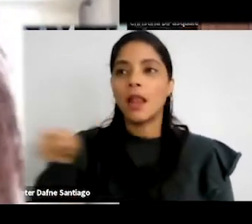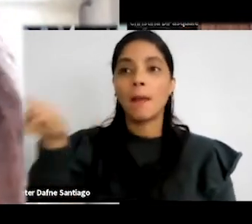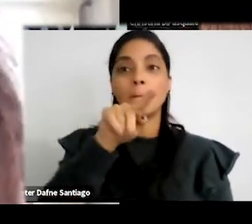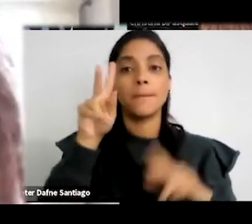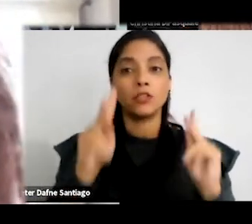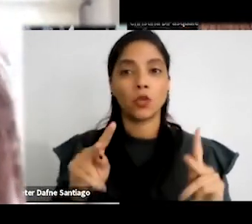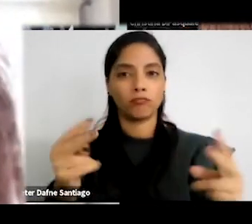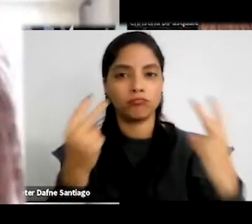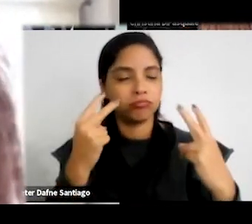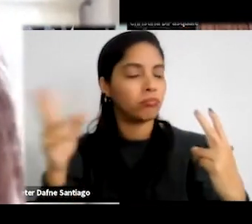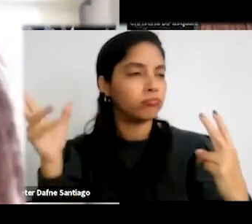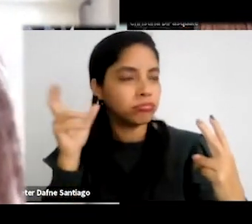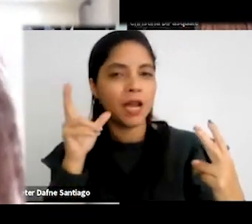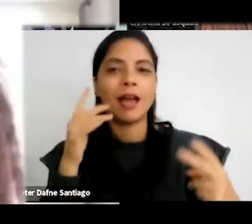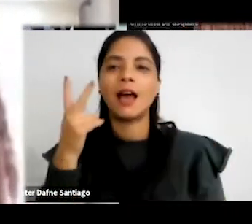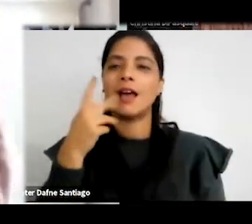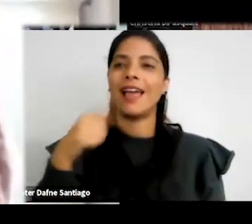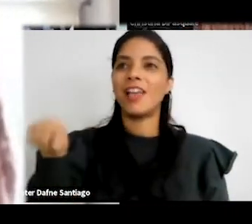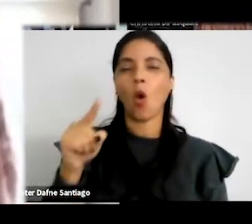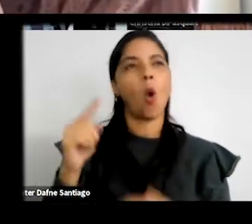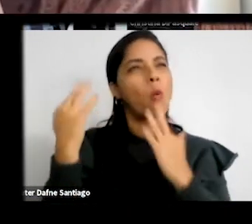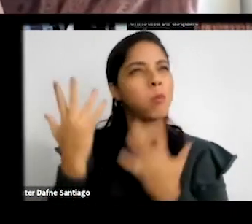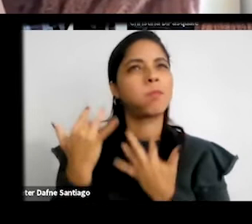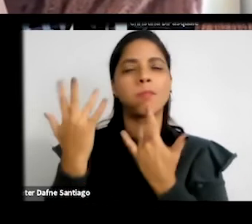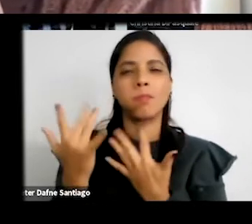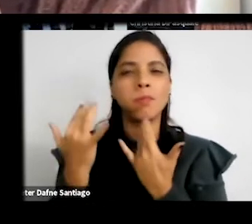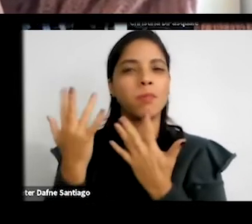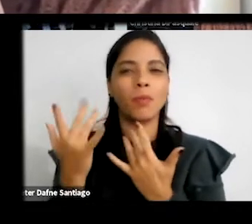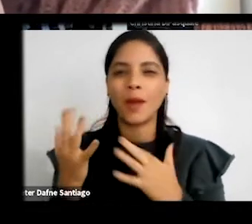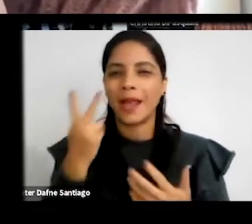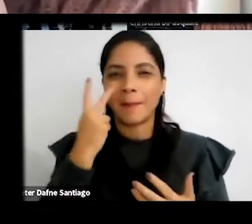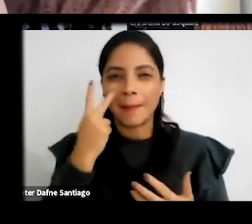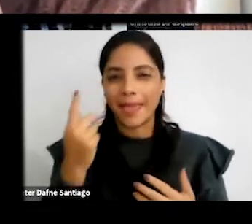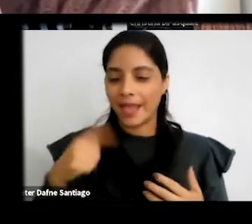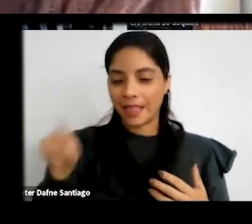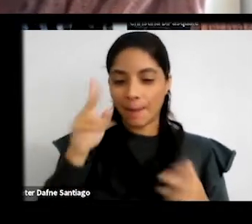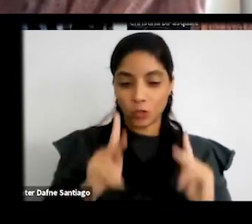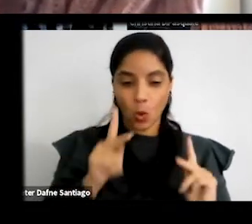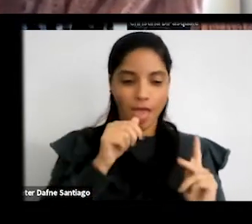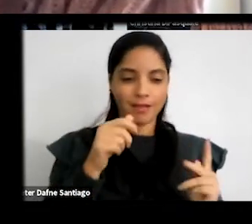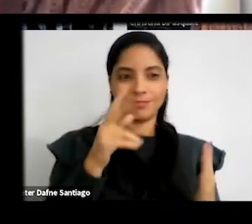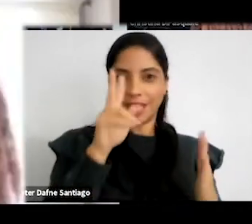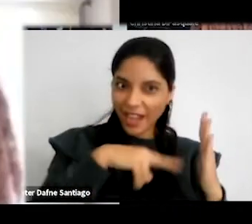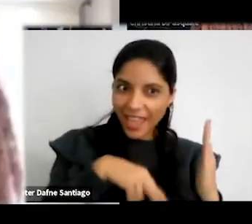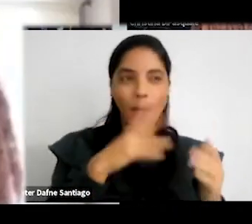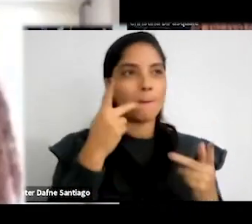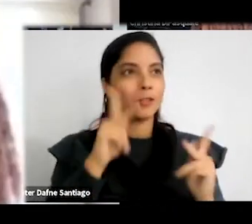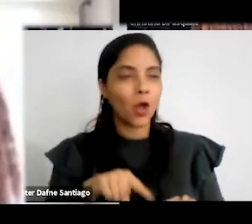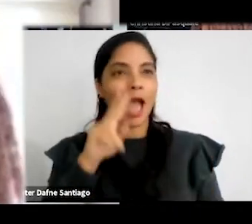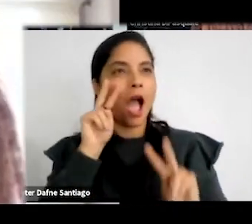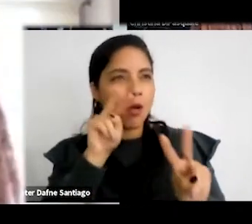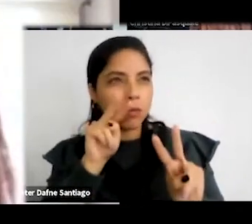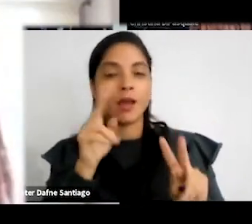of secretly hoping for some viewer letters or, something else, which is why I kept searching to see if that was